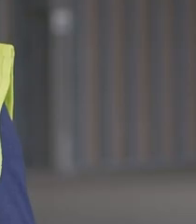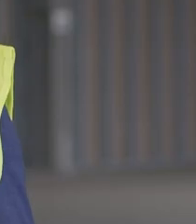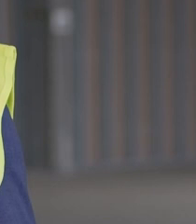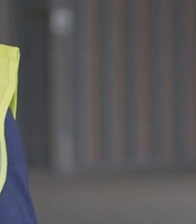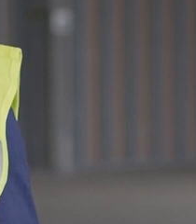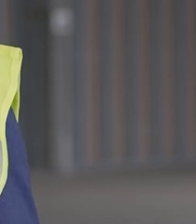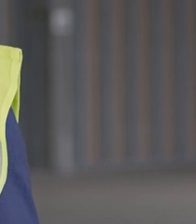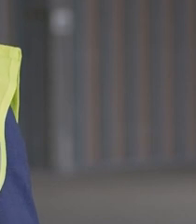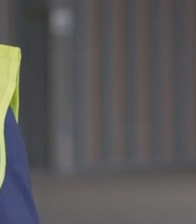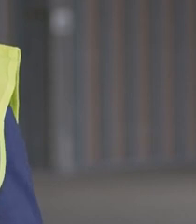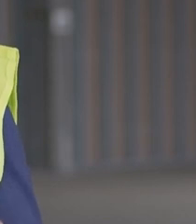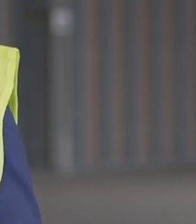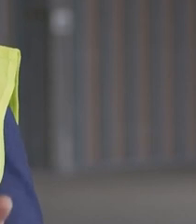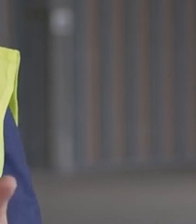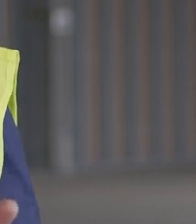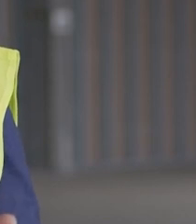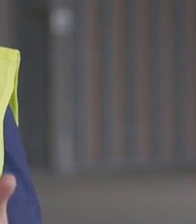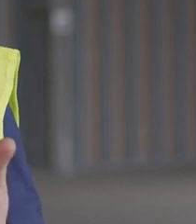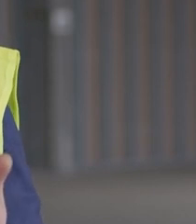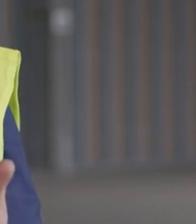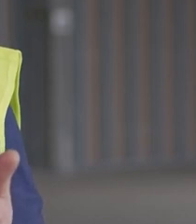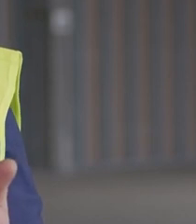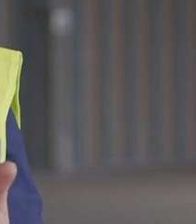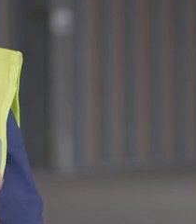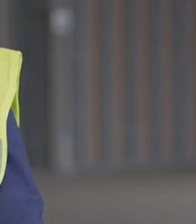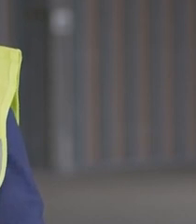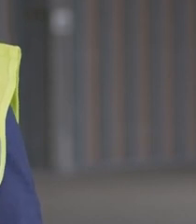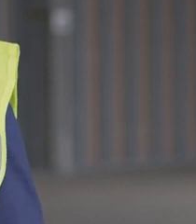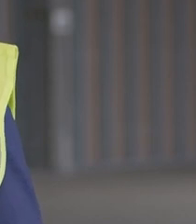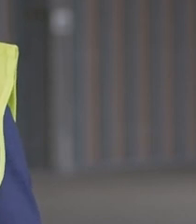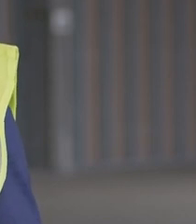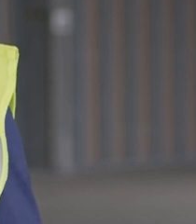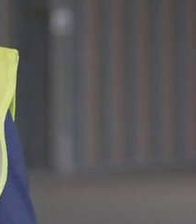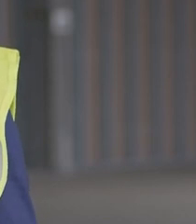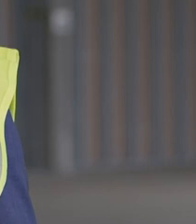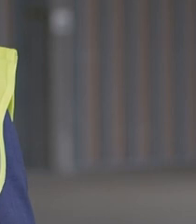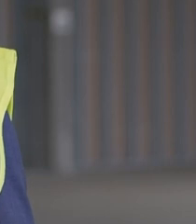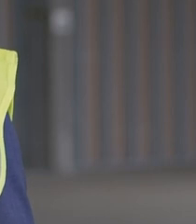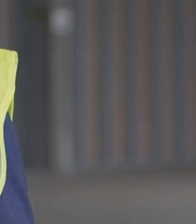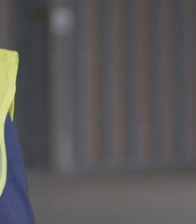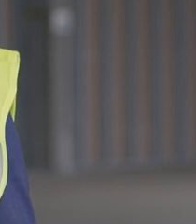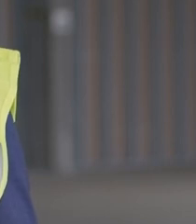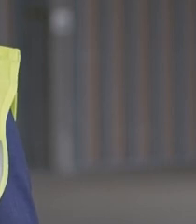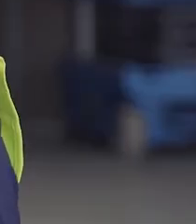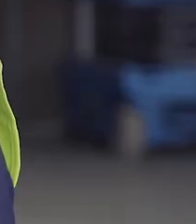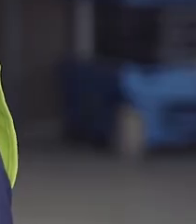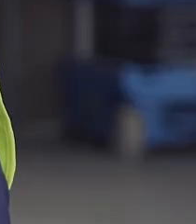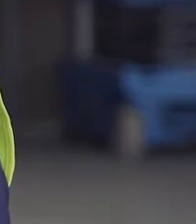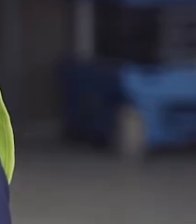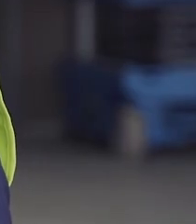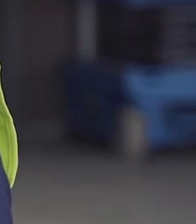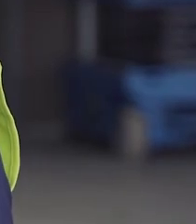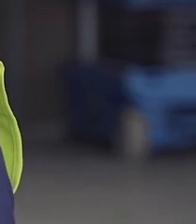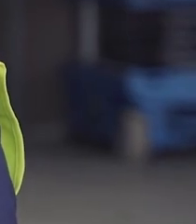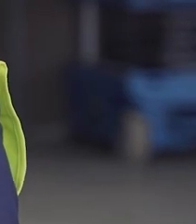our strength and depth of our team across automotive, aviation, R&D, and infrastructure allows us to be successful for the future. Partnerships